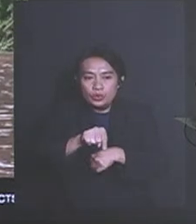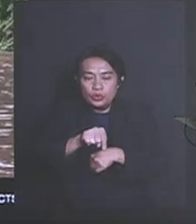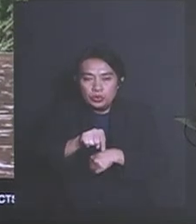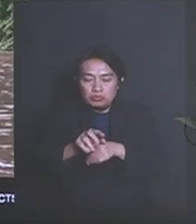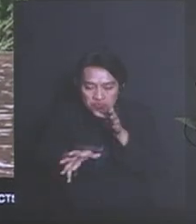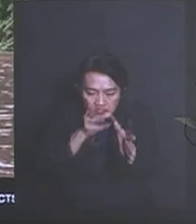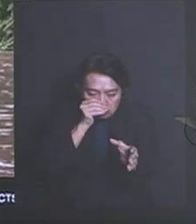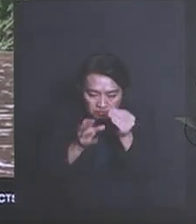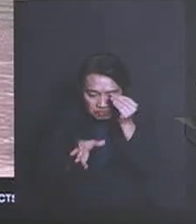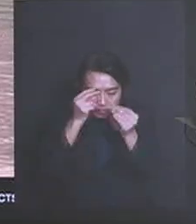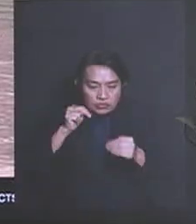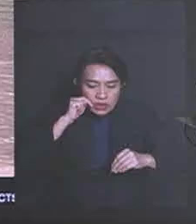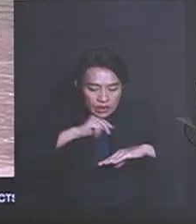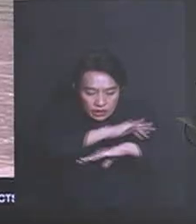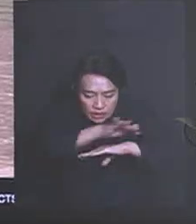forests,